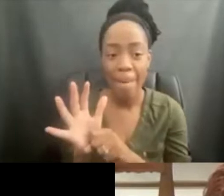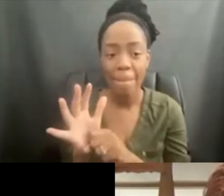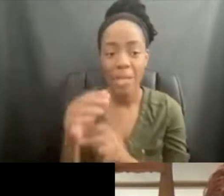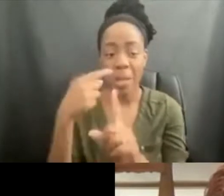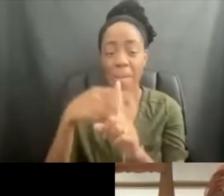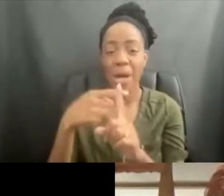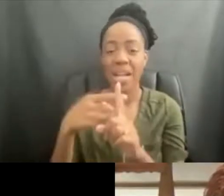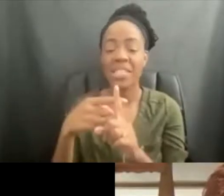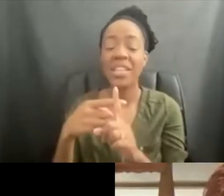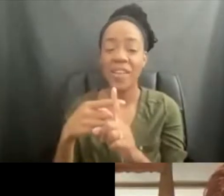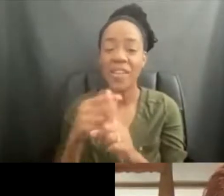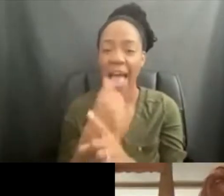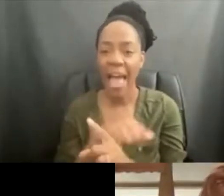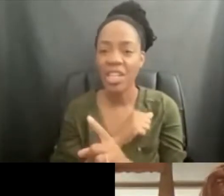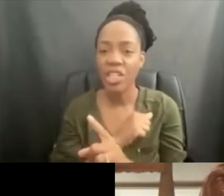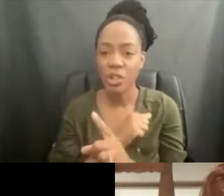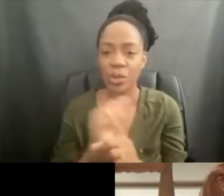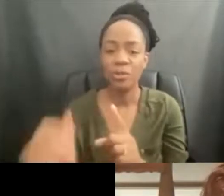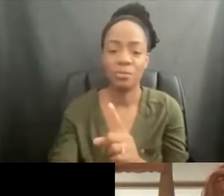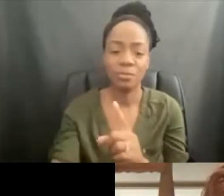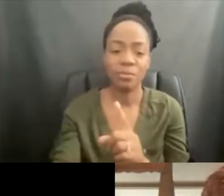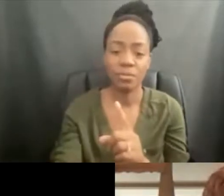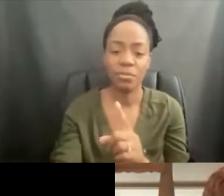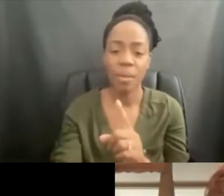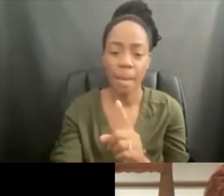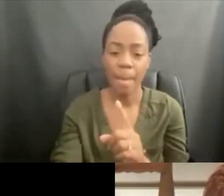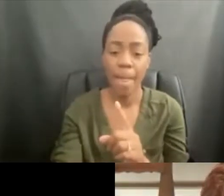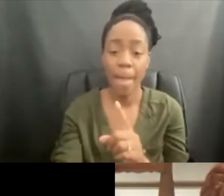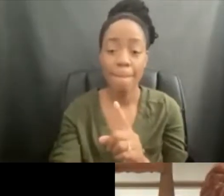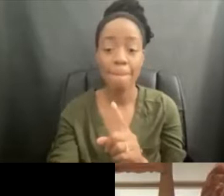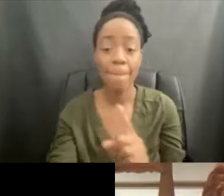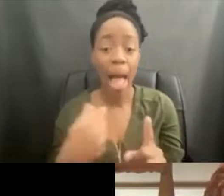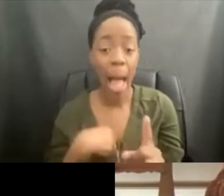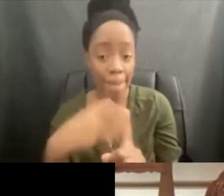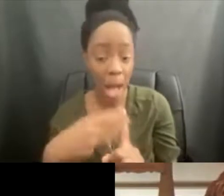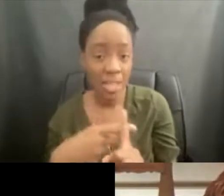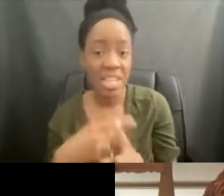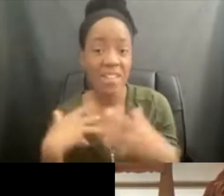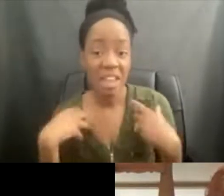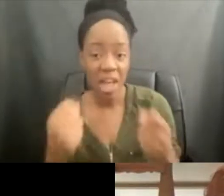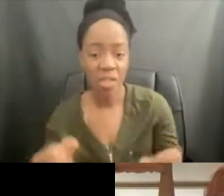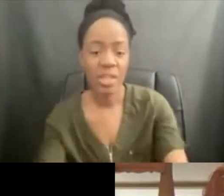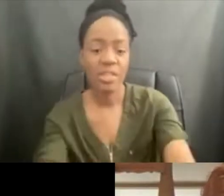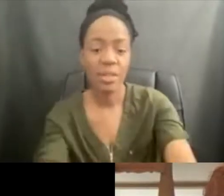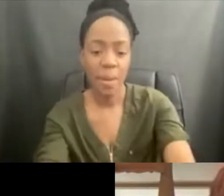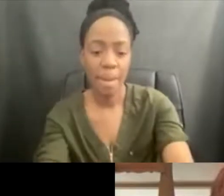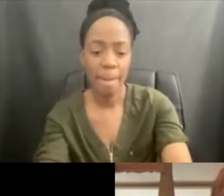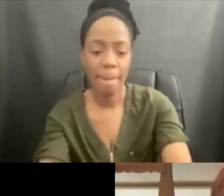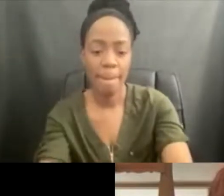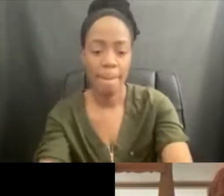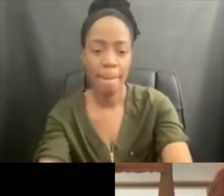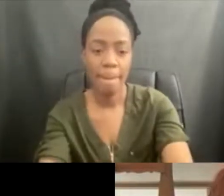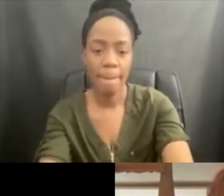attitude, it seems like, that you have. I'm very positive and I'm very healthy. And I sometimes have to